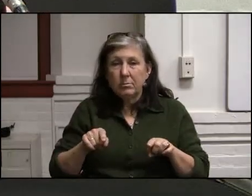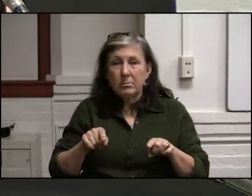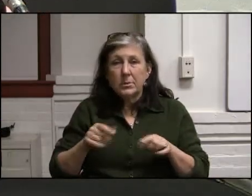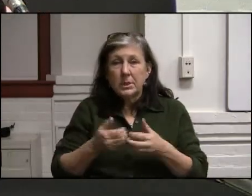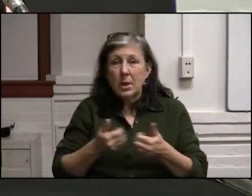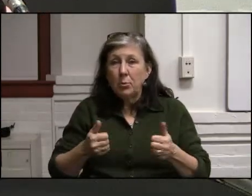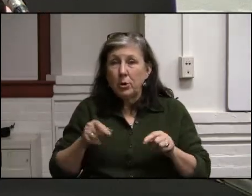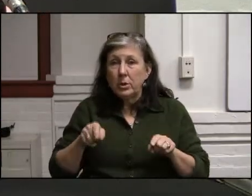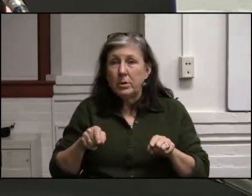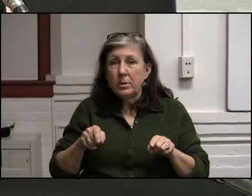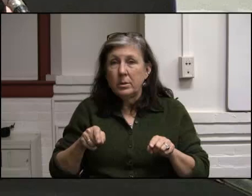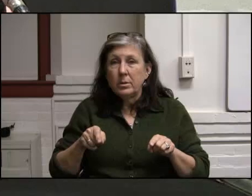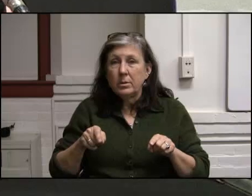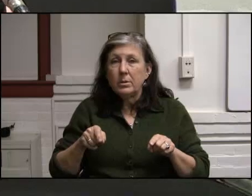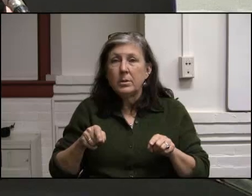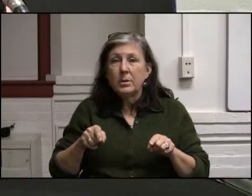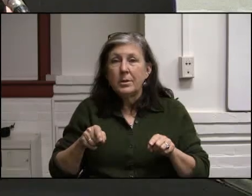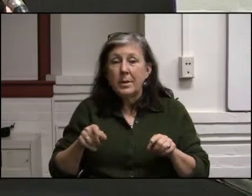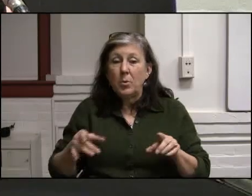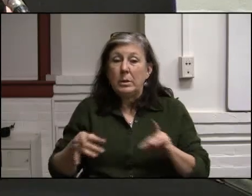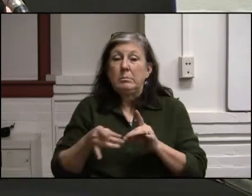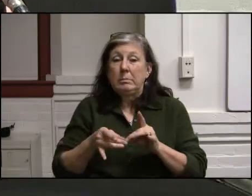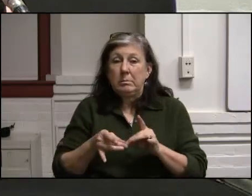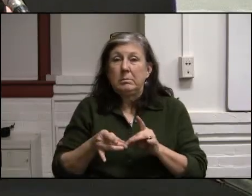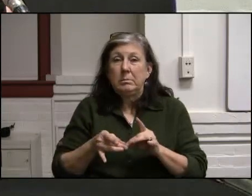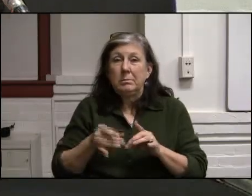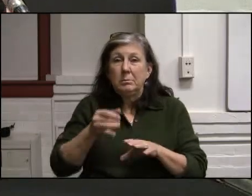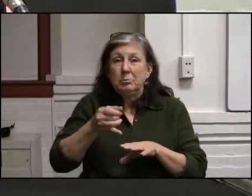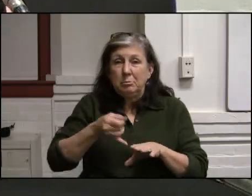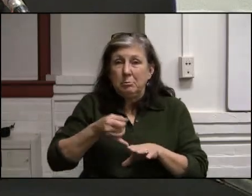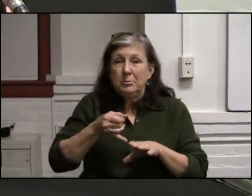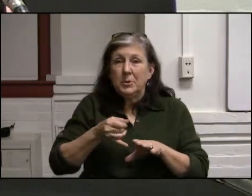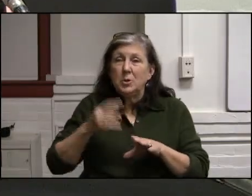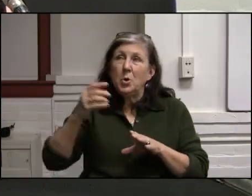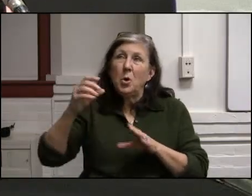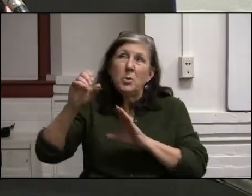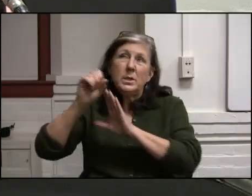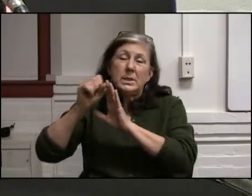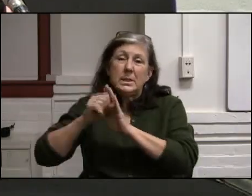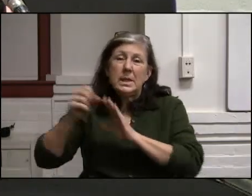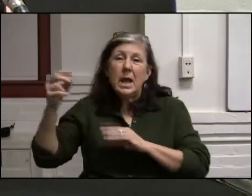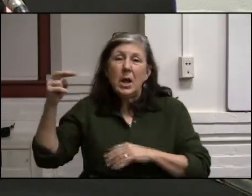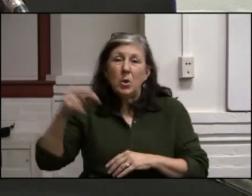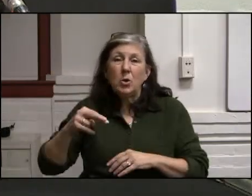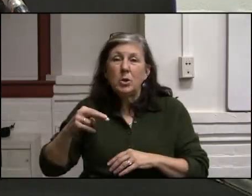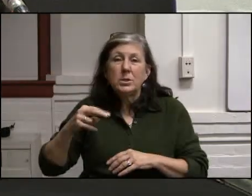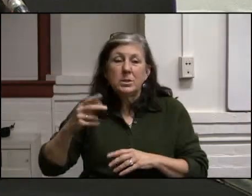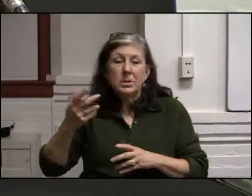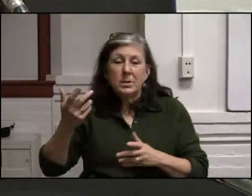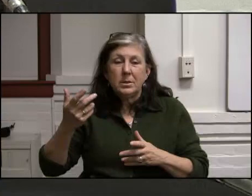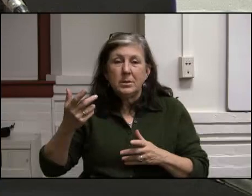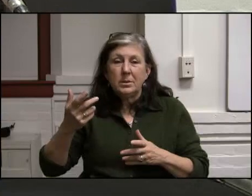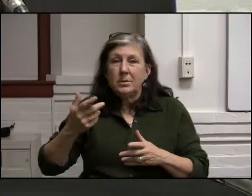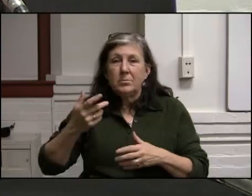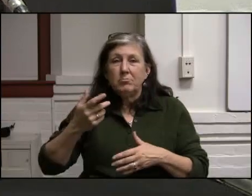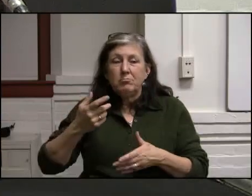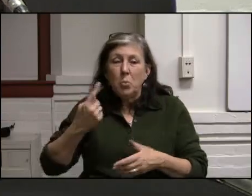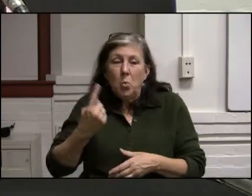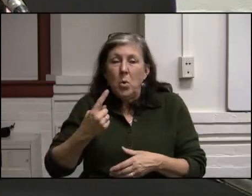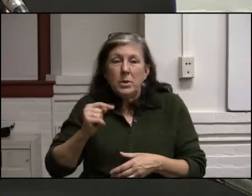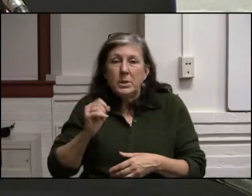separate parcels. They were contiguous, so in the state's mind, they were taxed on one tax